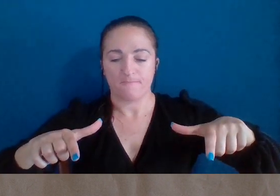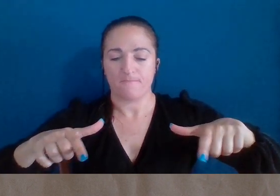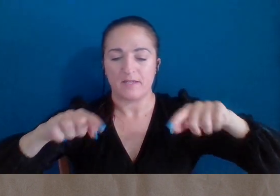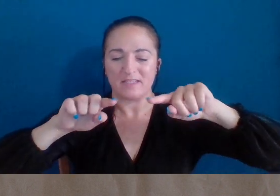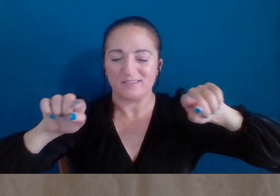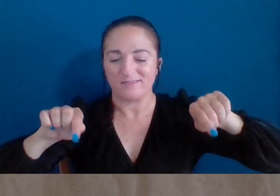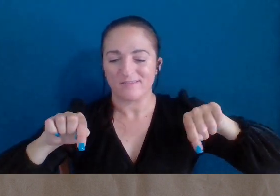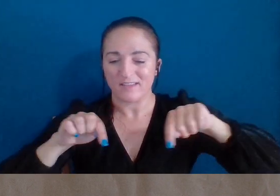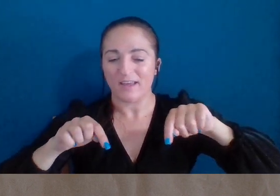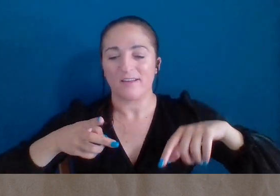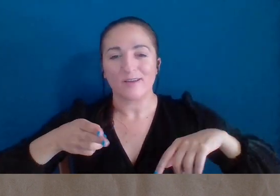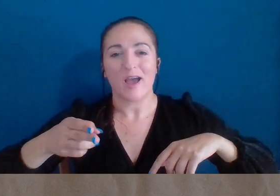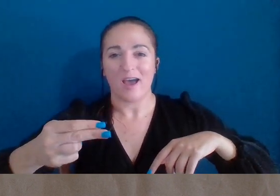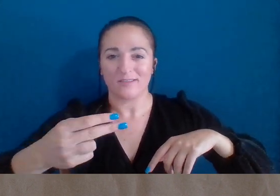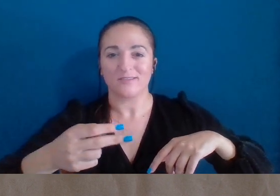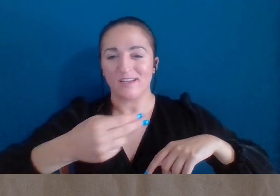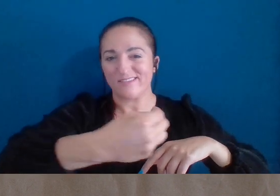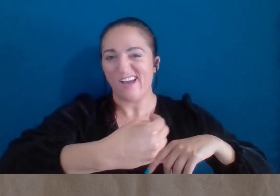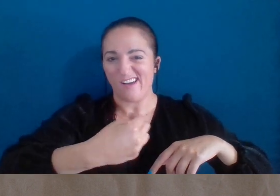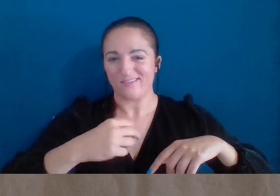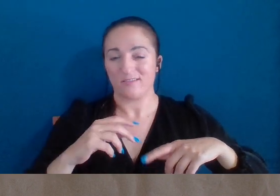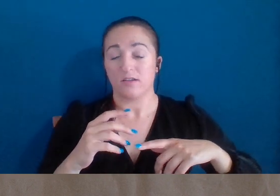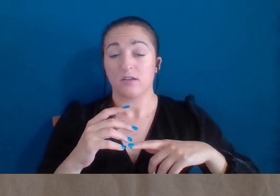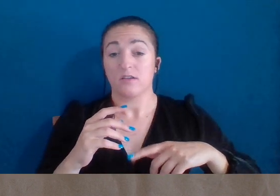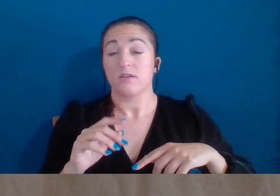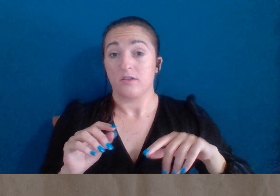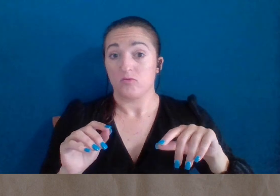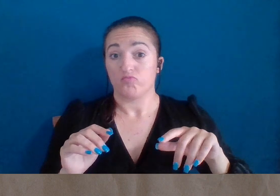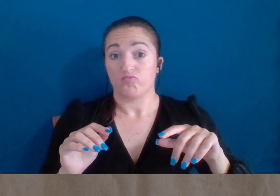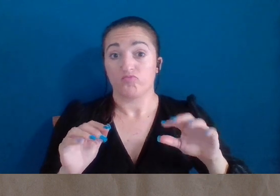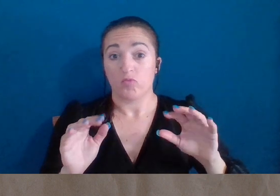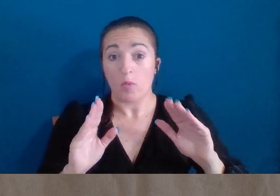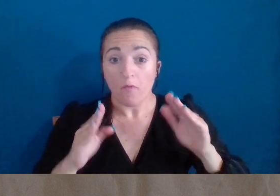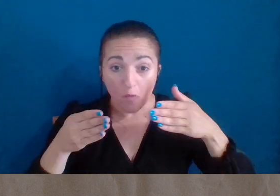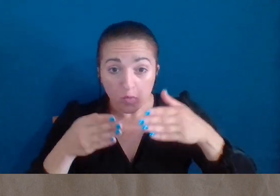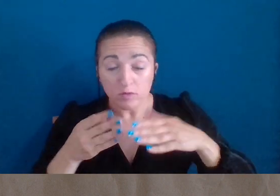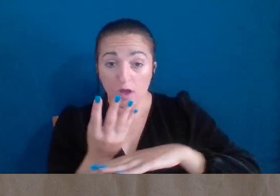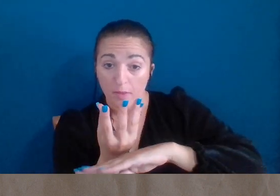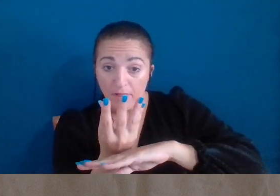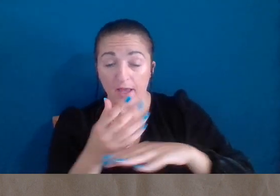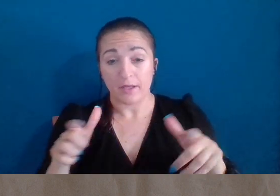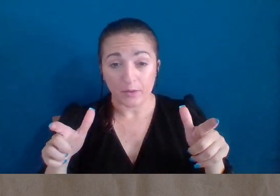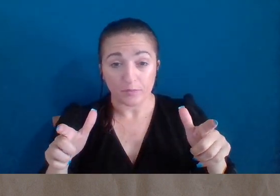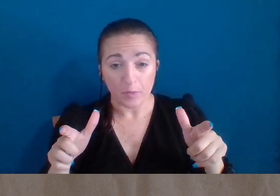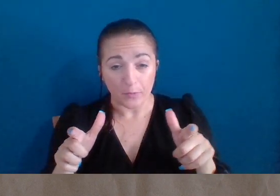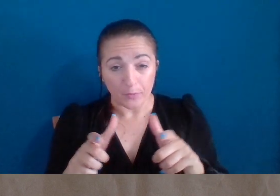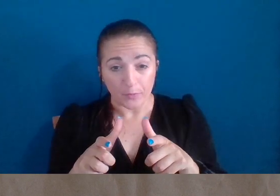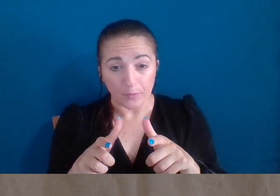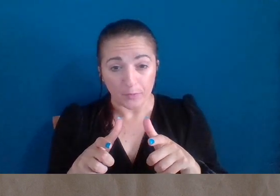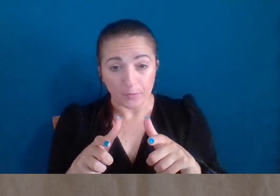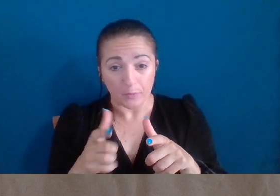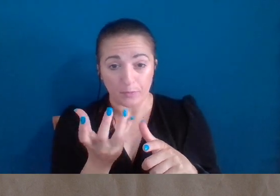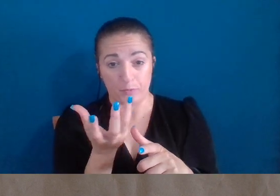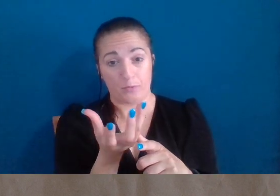more like framed, so the mesh isn't distracting from your plant. So you can just cut it. And you want to make sure